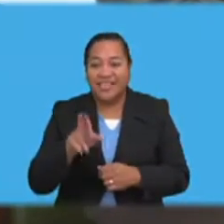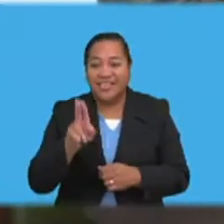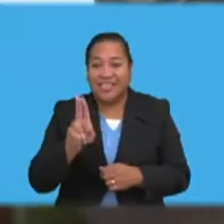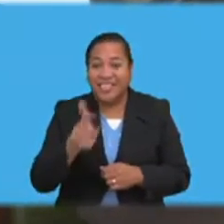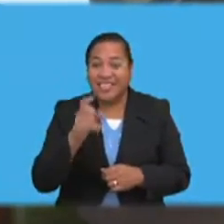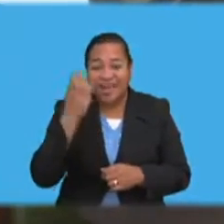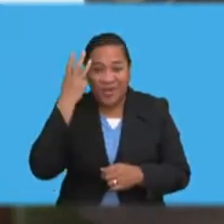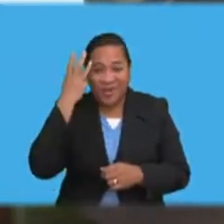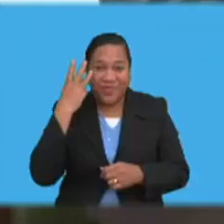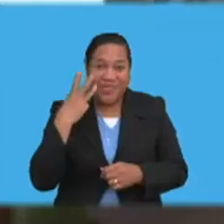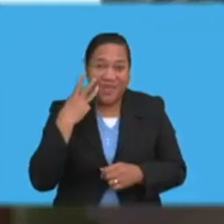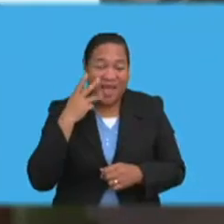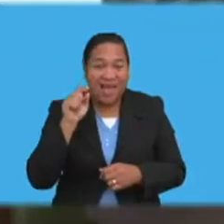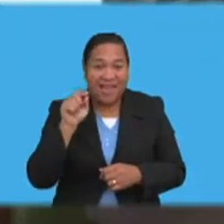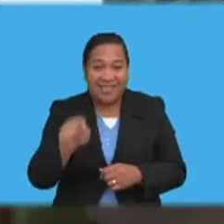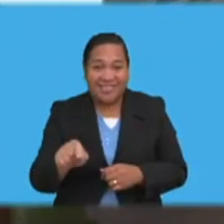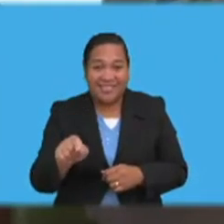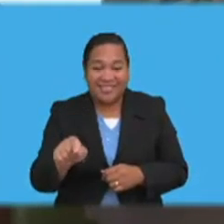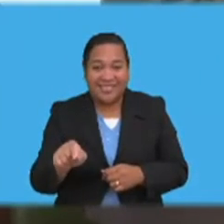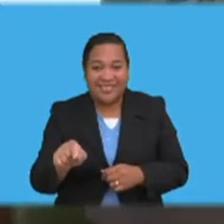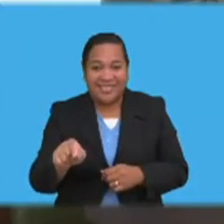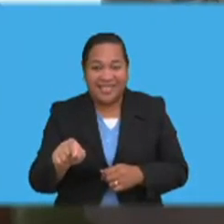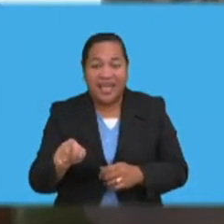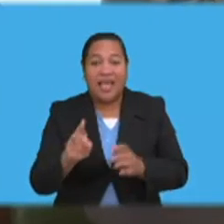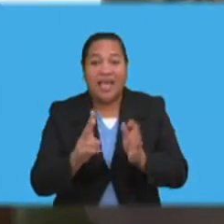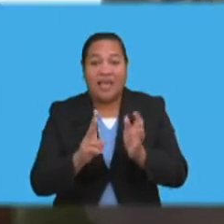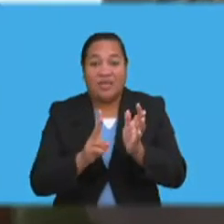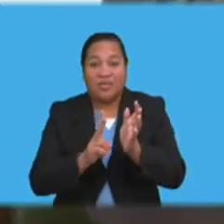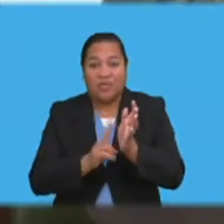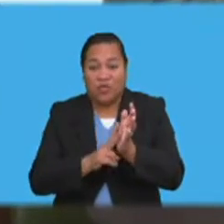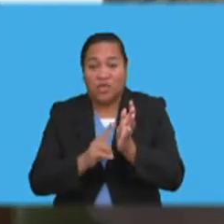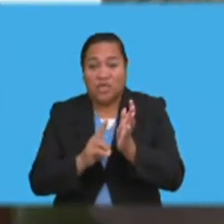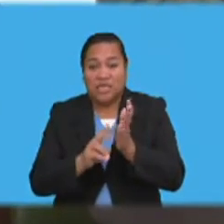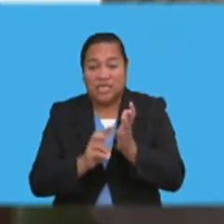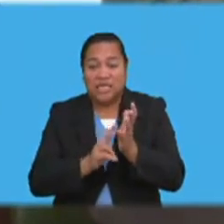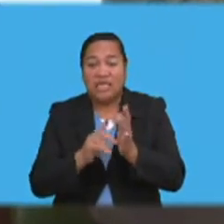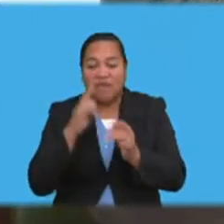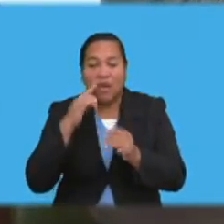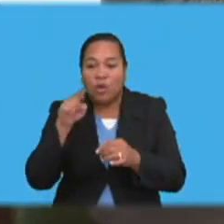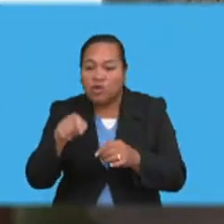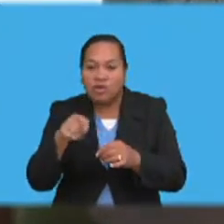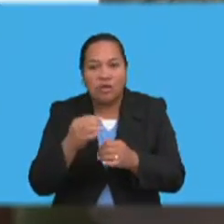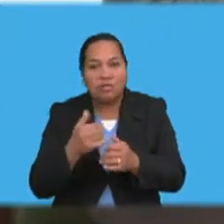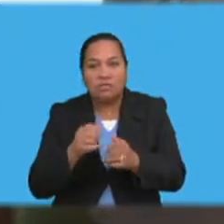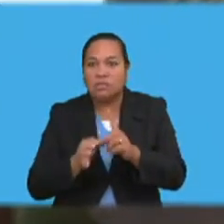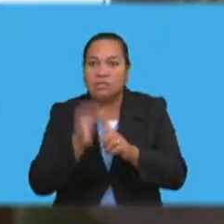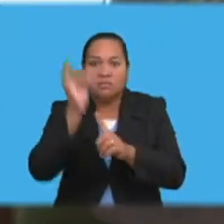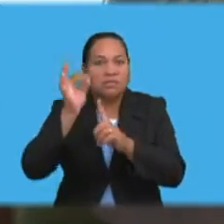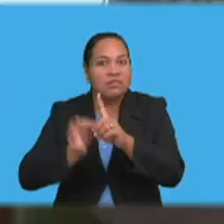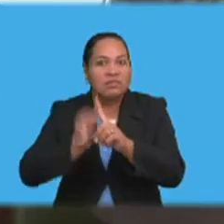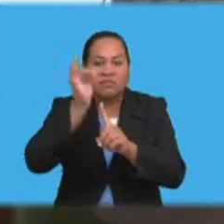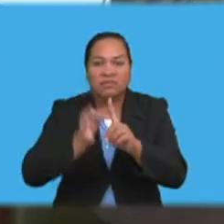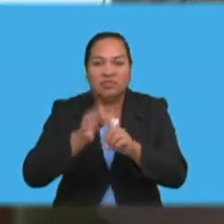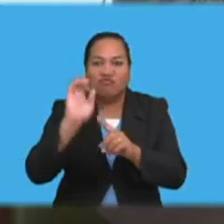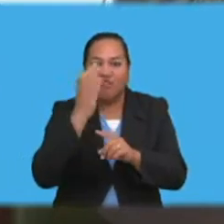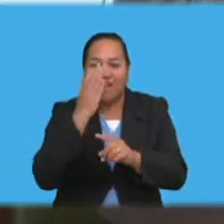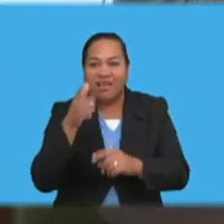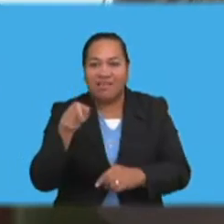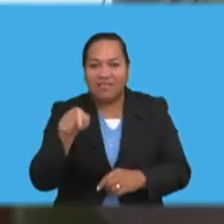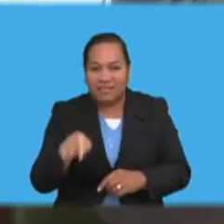was a female in Monindabo, and we saw a significant result when